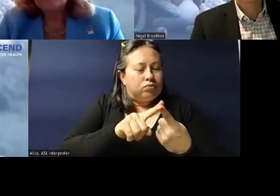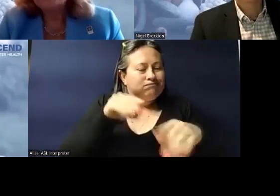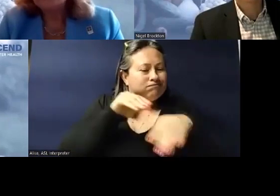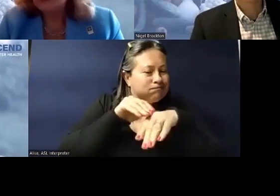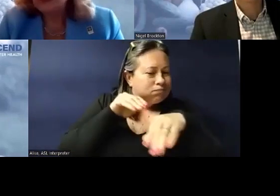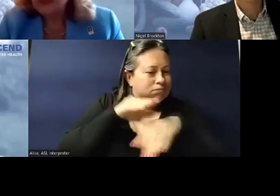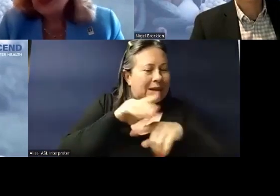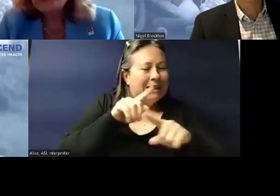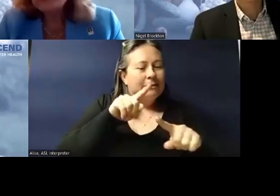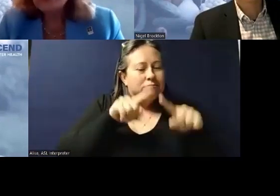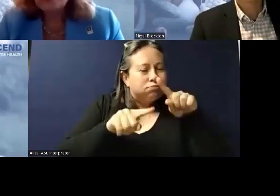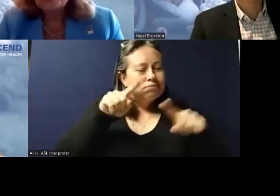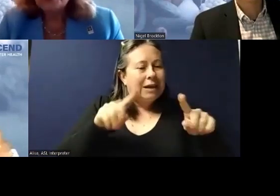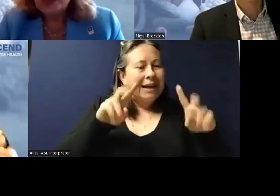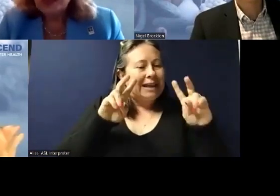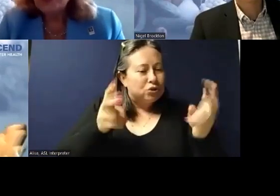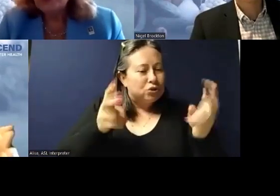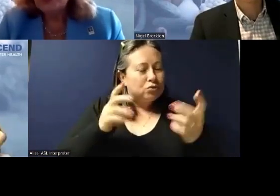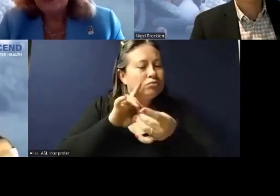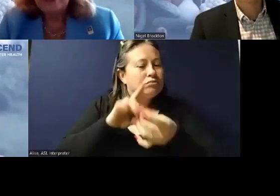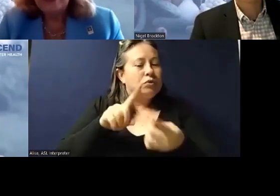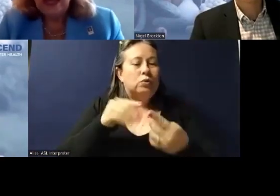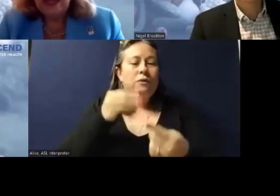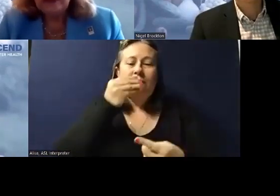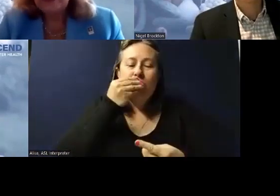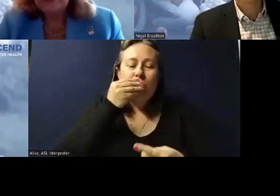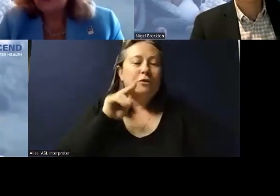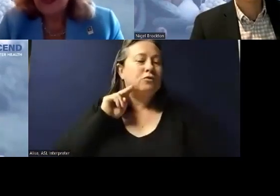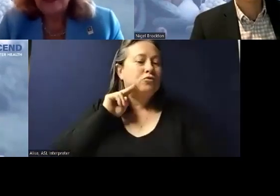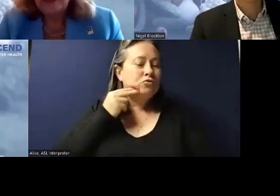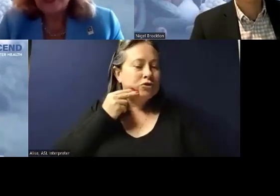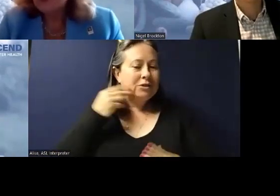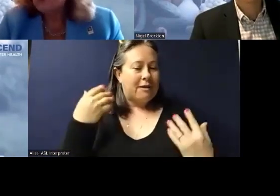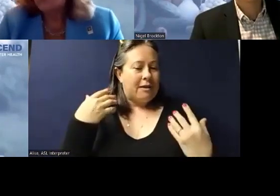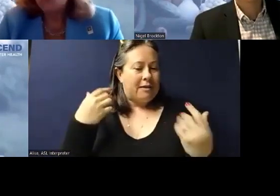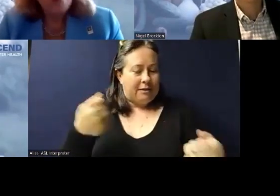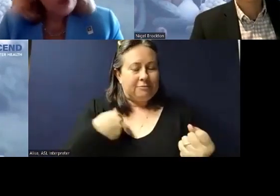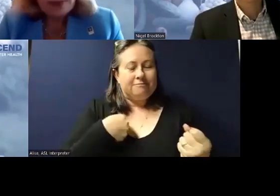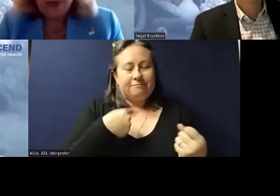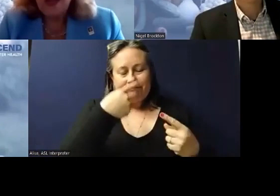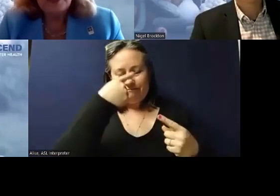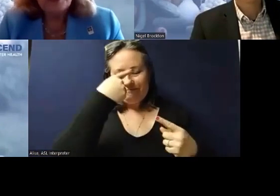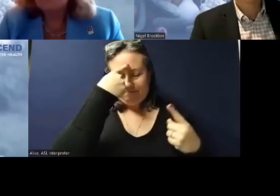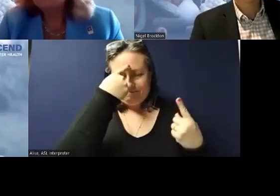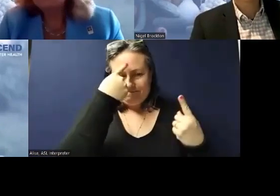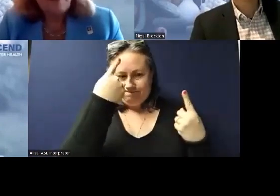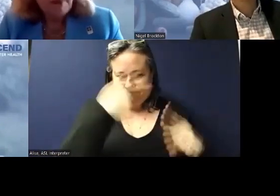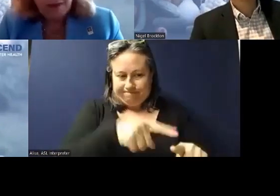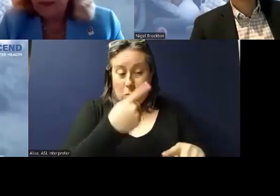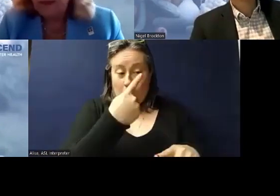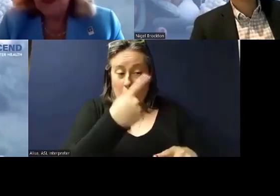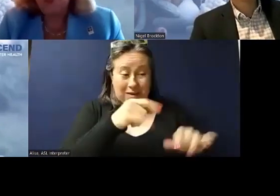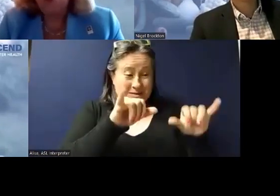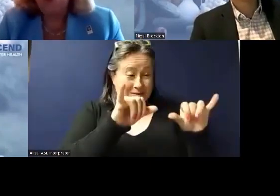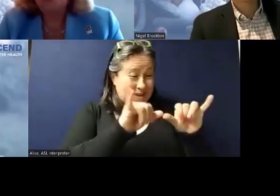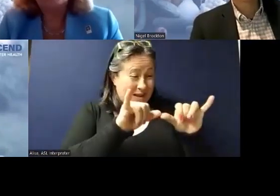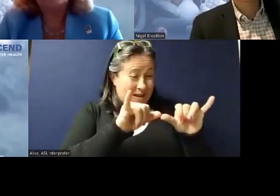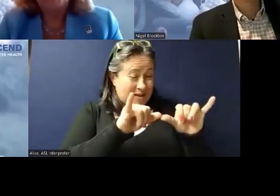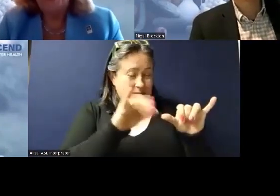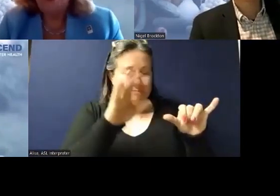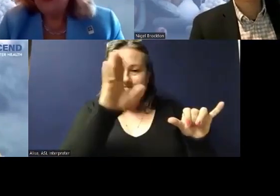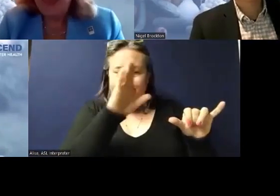have related to food, nutrition, and health. And I agree, one size never fits